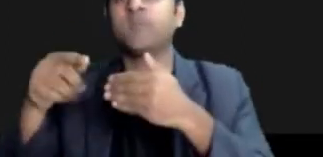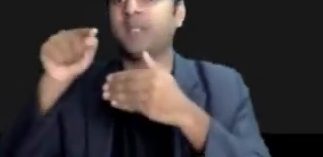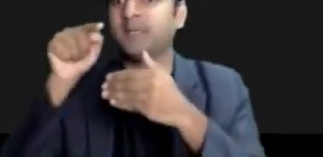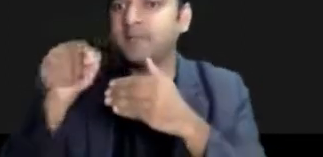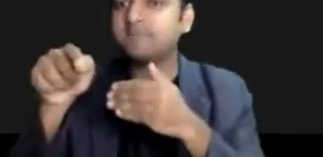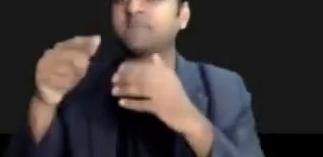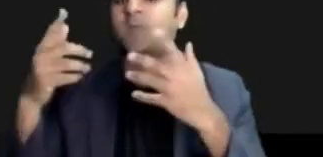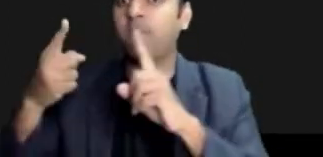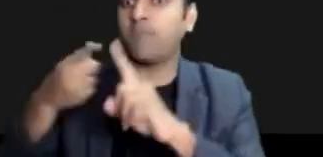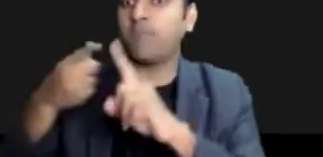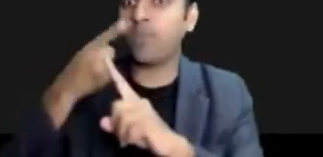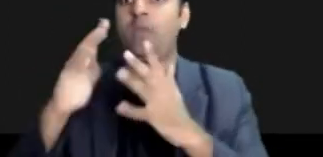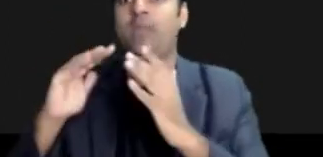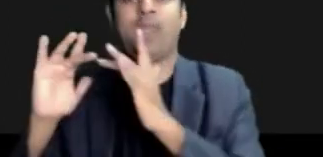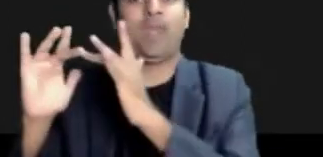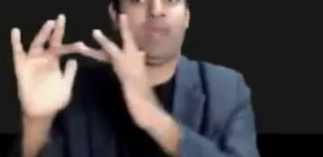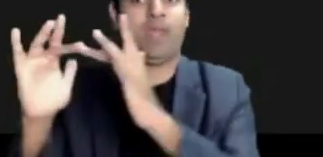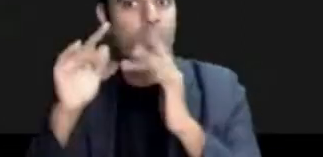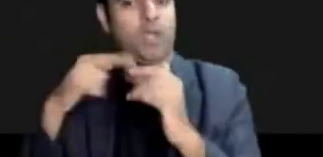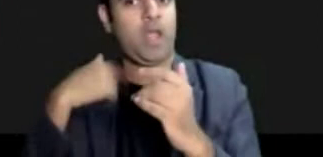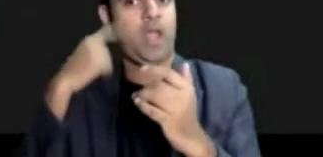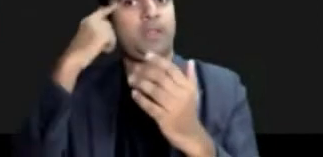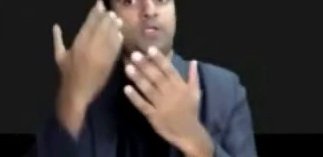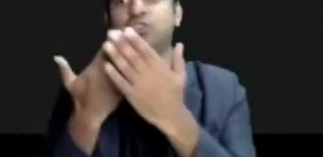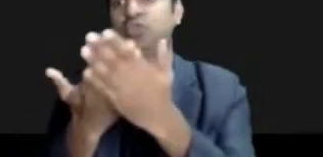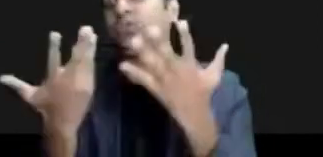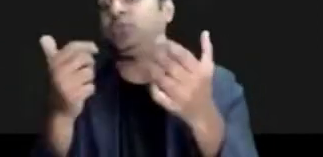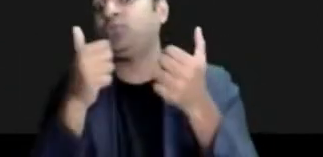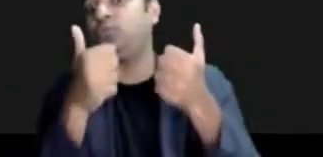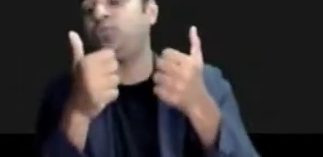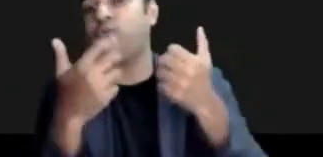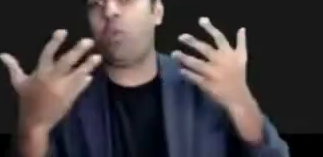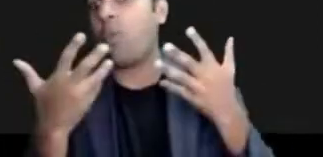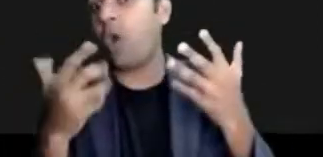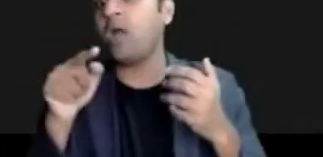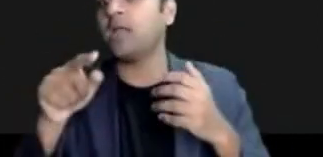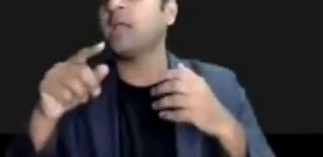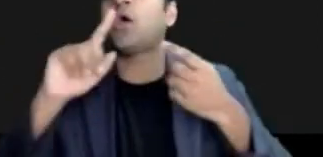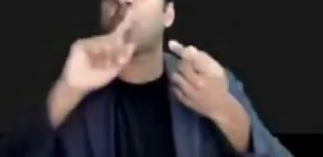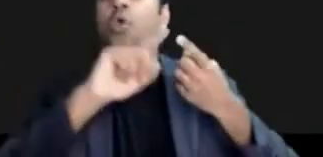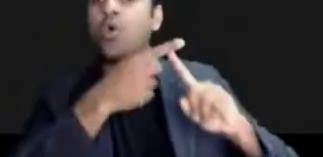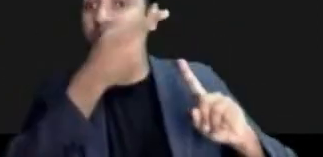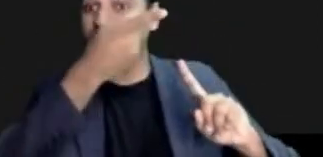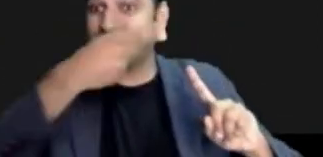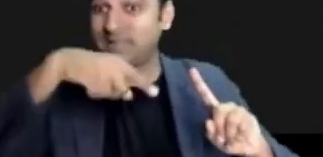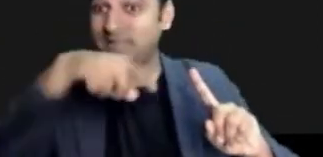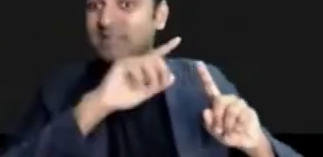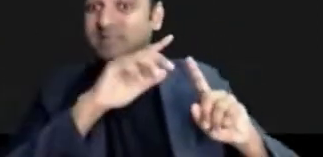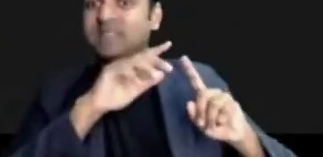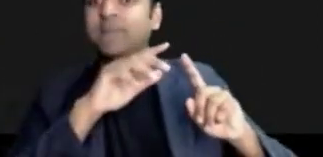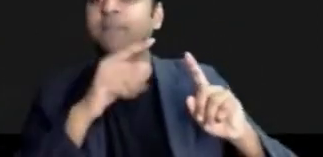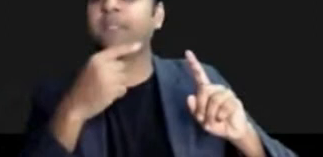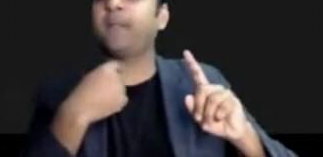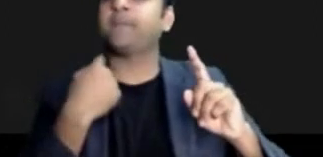very supportive. And you can see in this meeting as well, I just want to use this opportunity to appreciate the fact that we